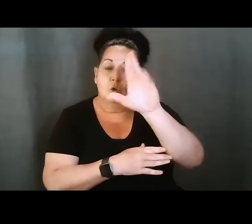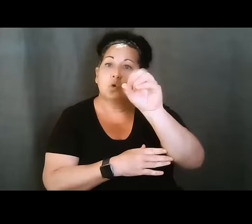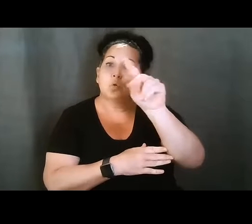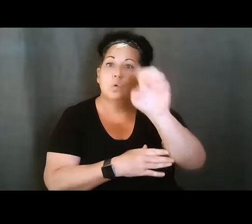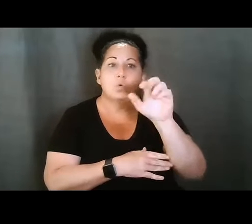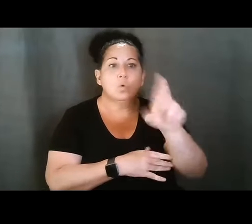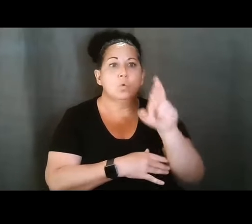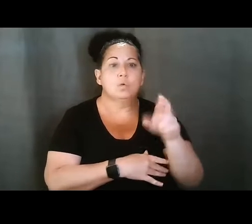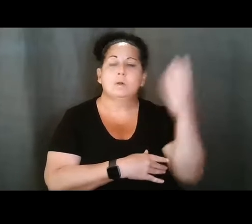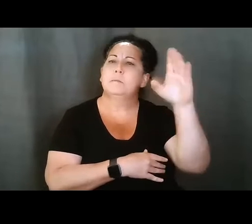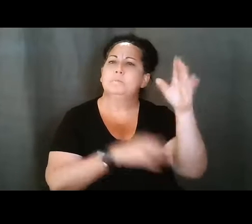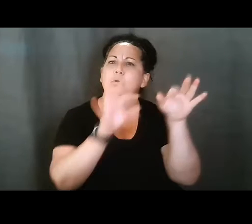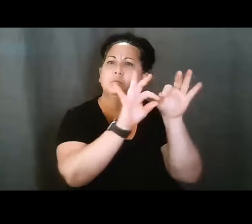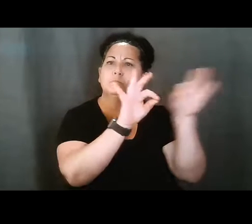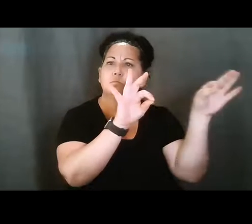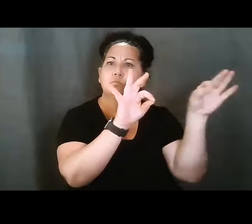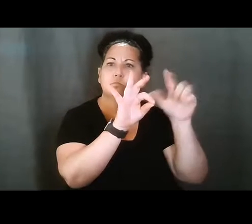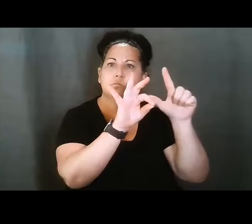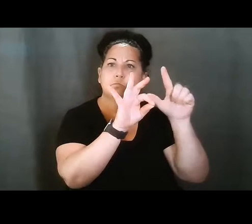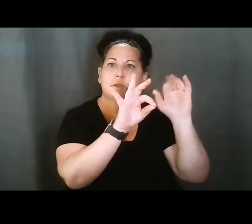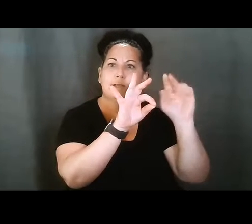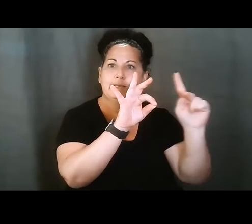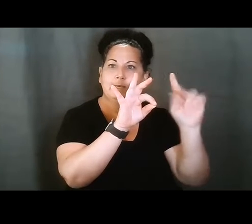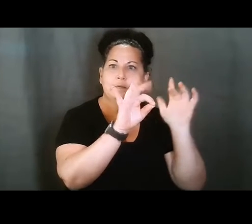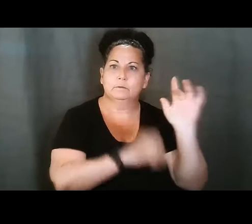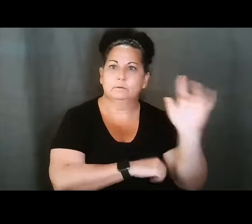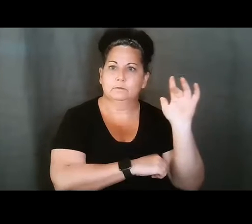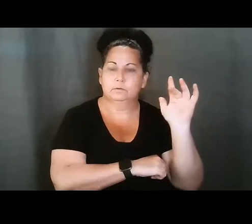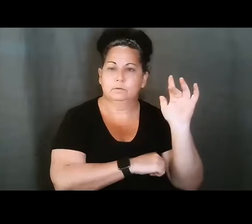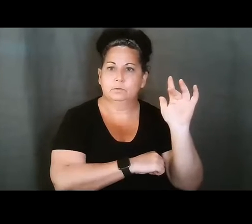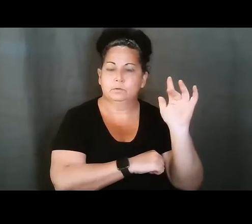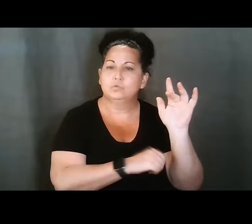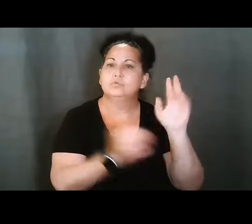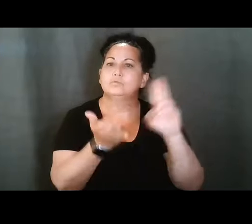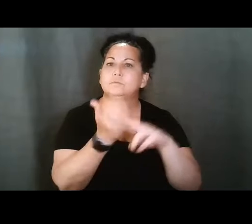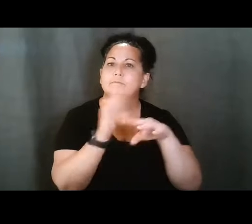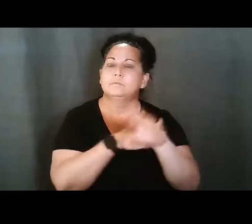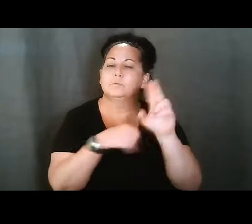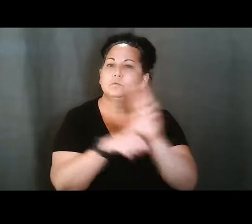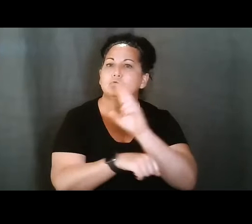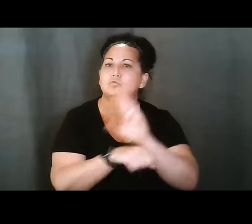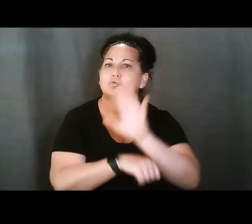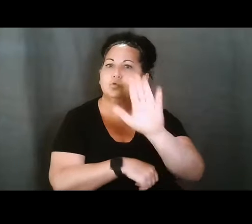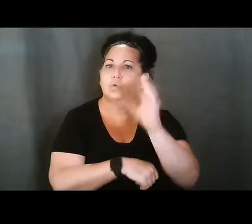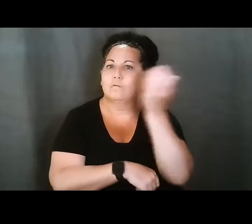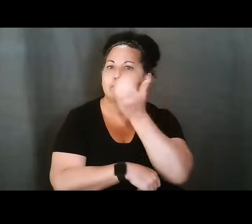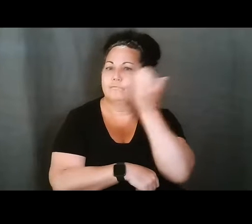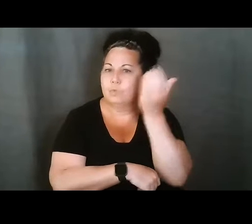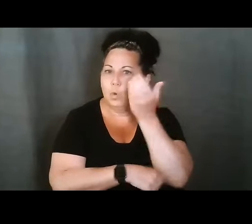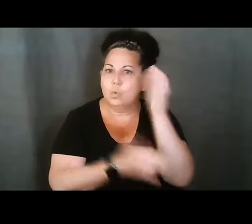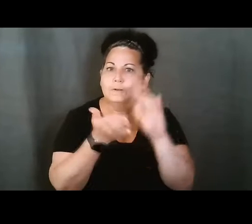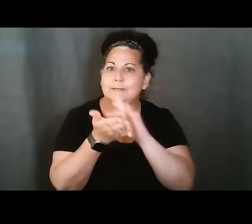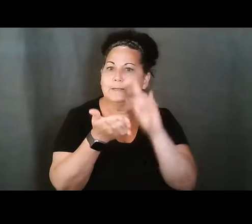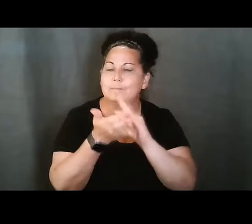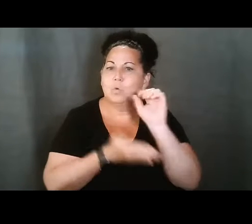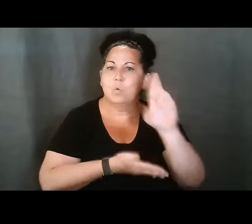to sign in using your phone, tablet, or computer. You will select Social Emotional